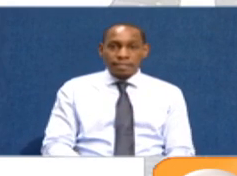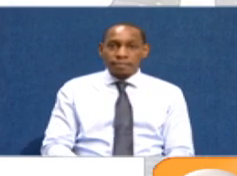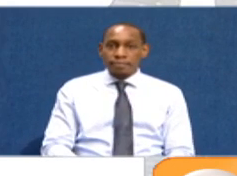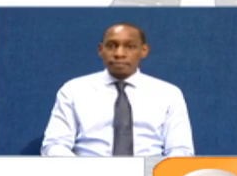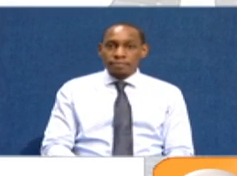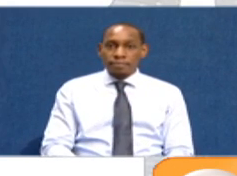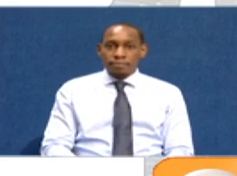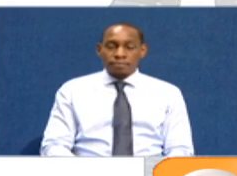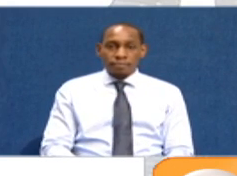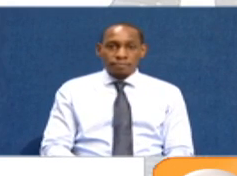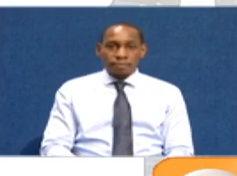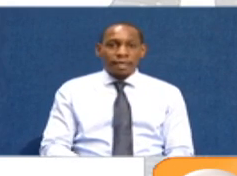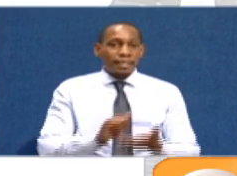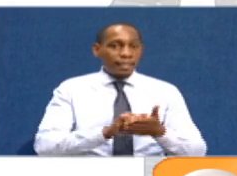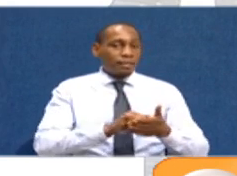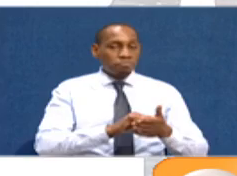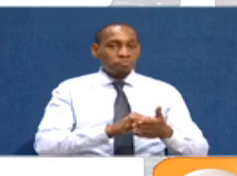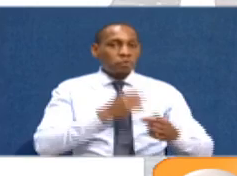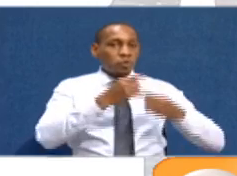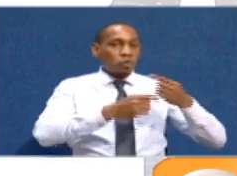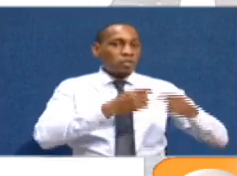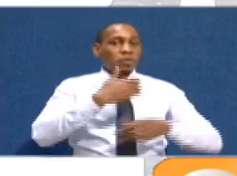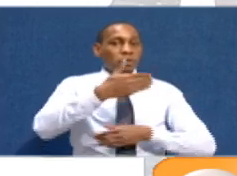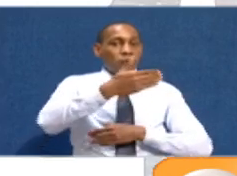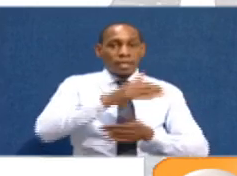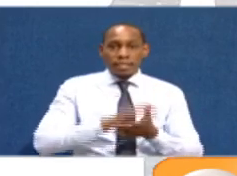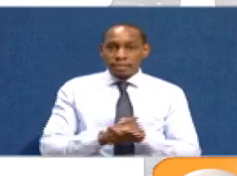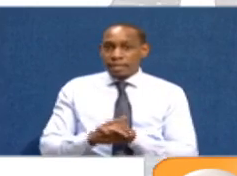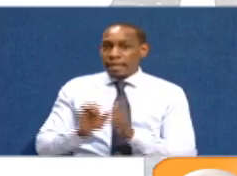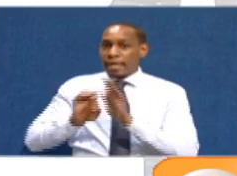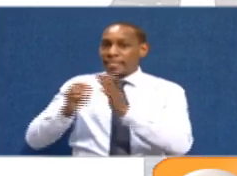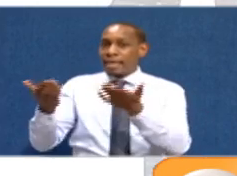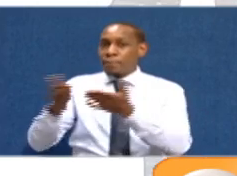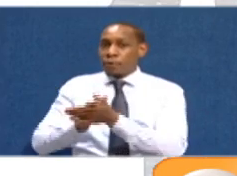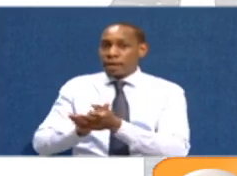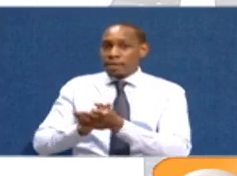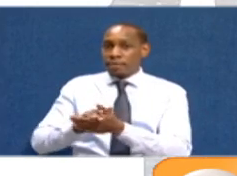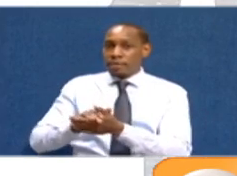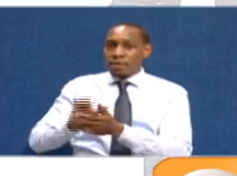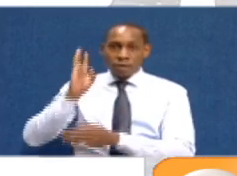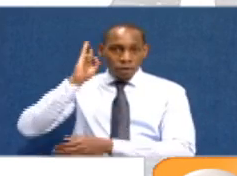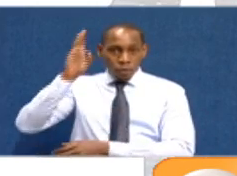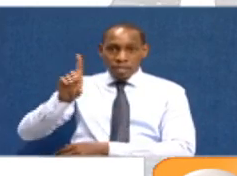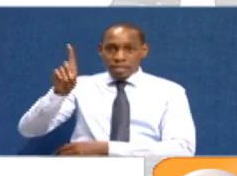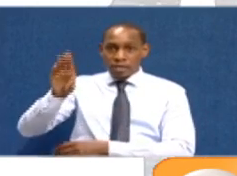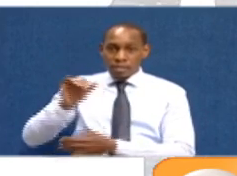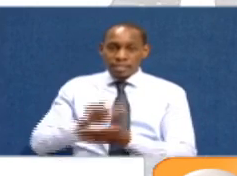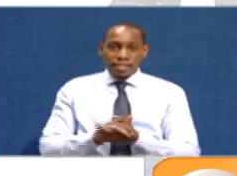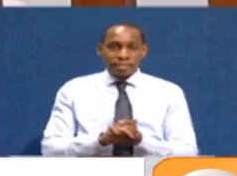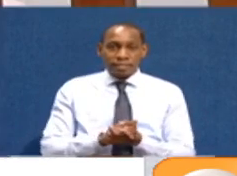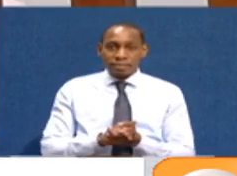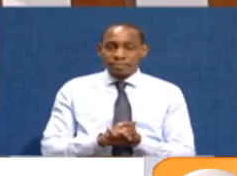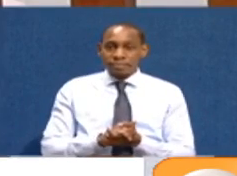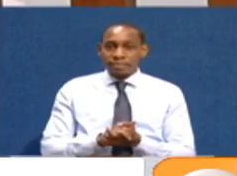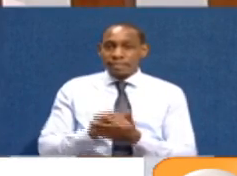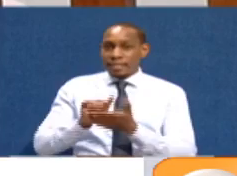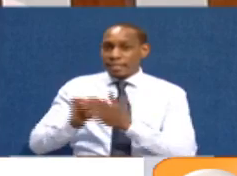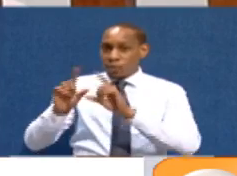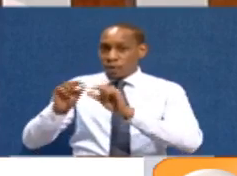I'm a driver. That happens a lot. Oh, yeah. Yeah. Does it? Yeah. Like where? So in D.C.? Oh, yeah, I went to compete. Oh, I don't want to mention that. You there. Just